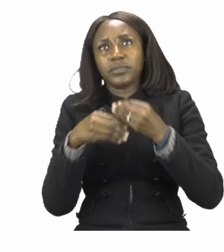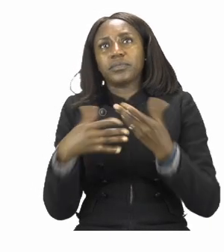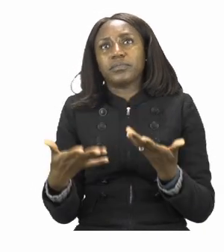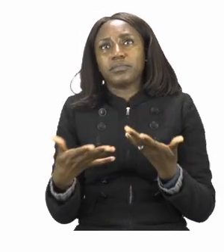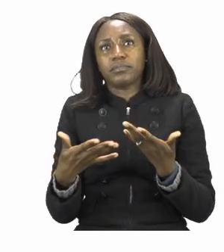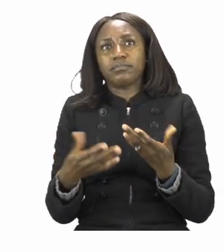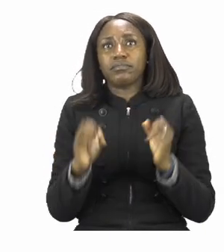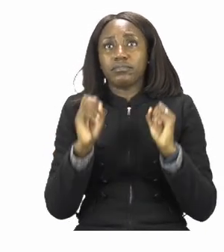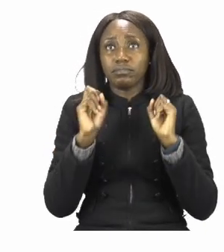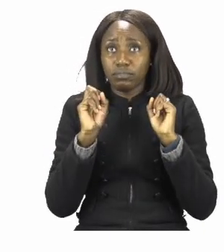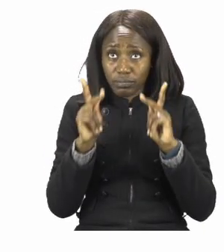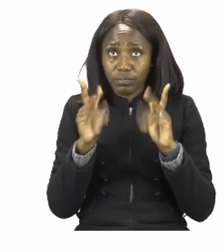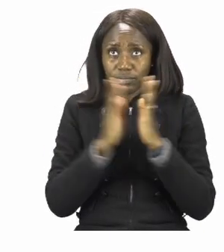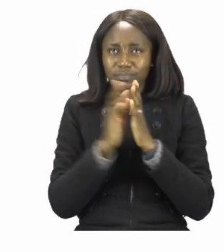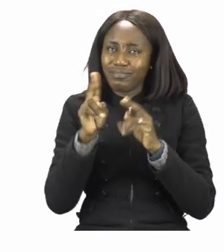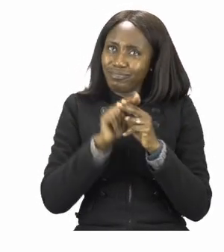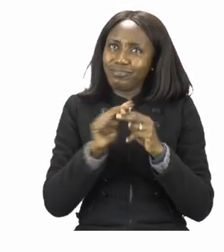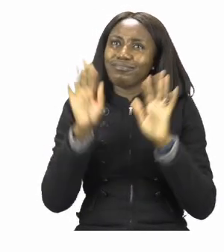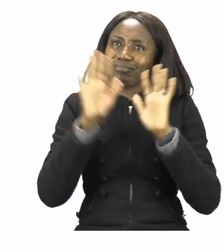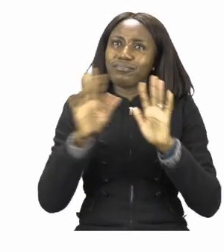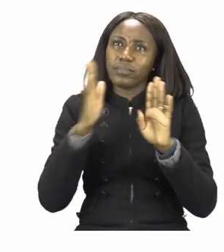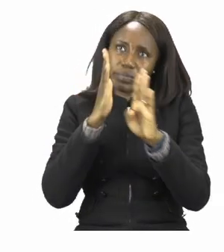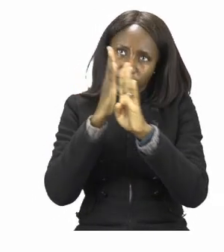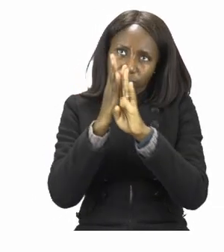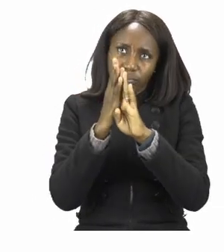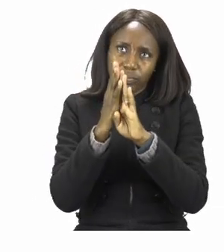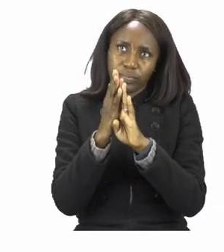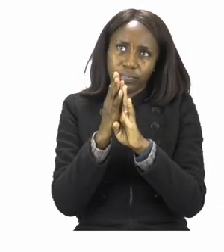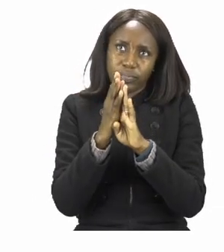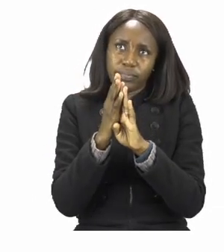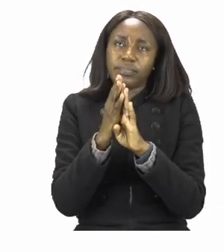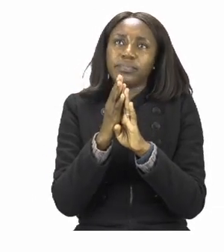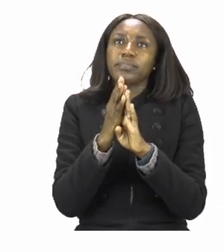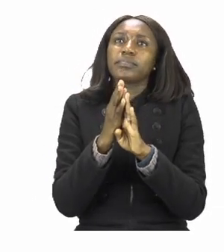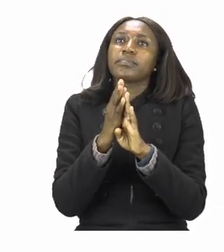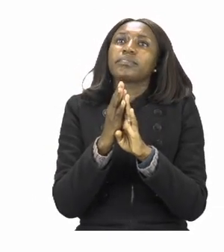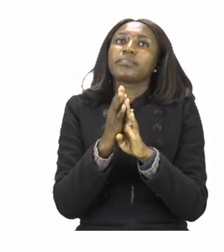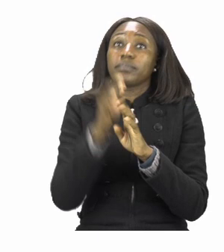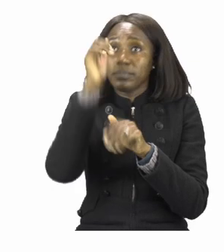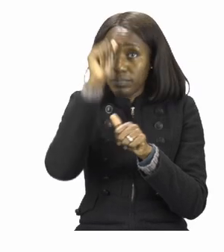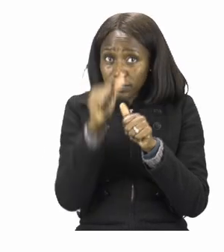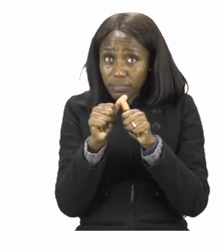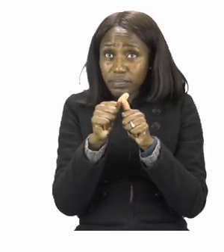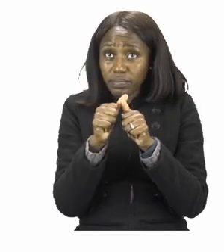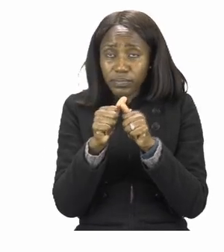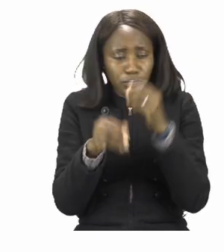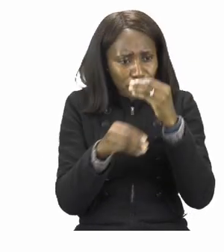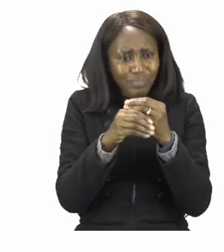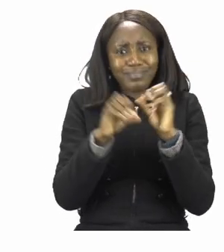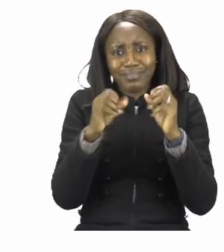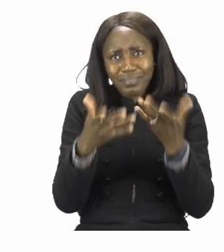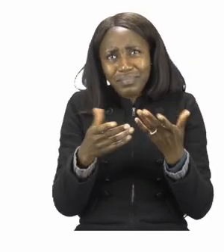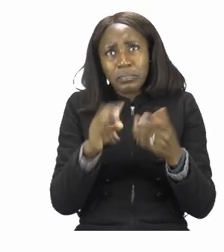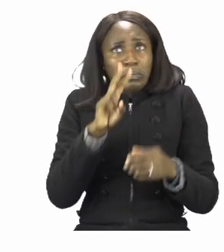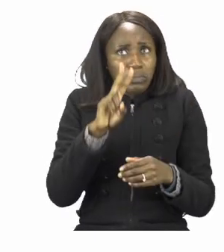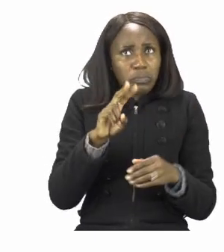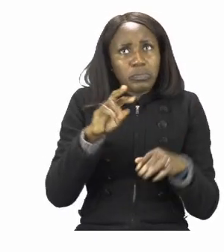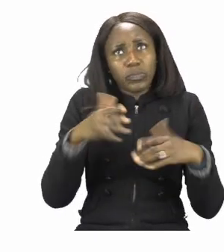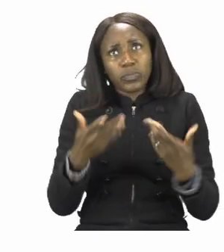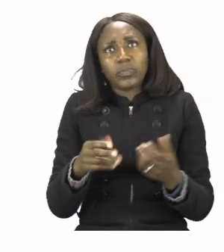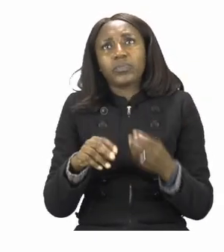the correct numbers. Don't forget what you are counting in, whether it's 2s